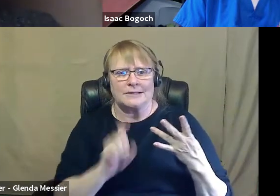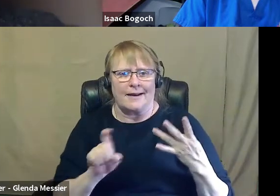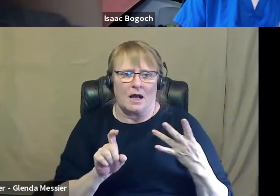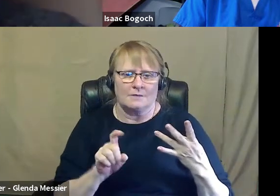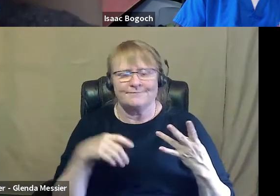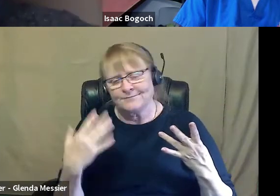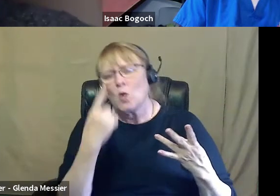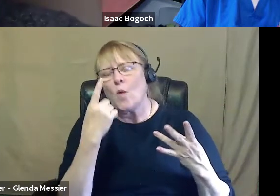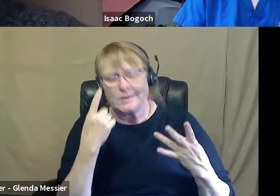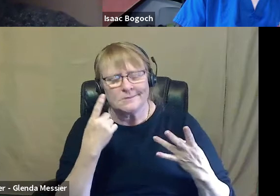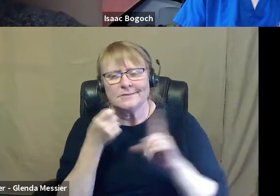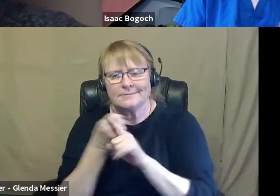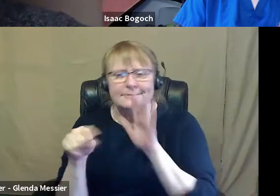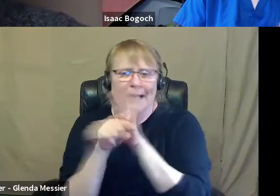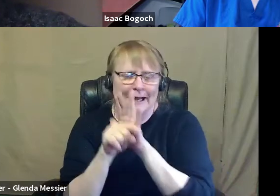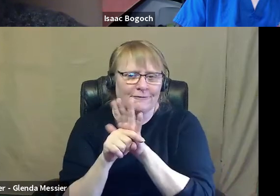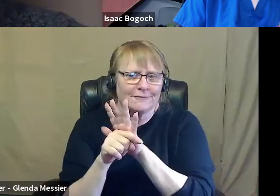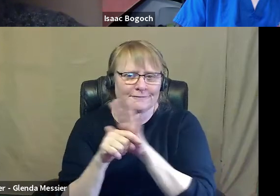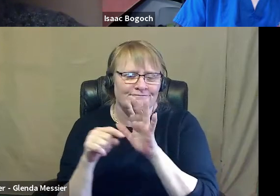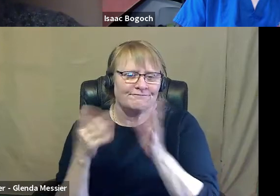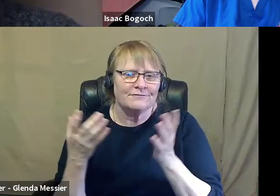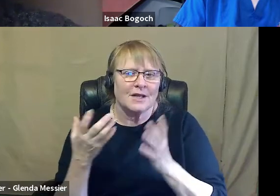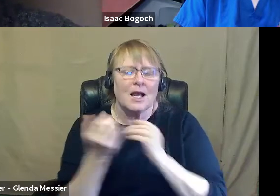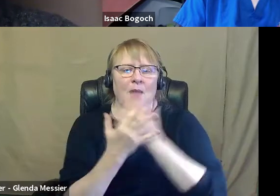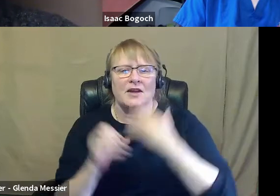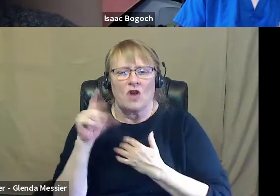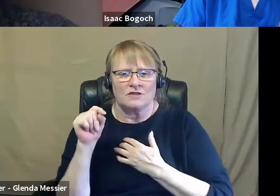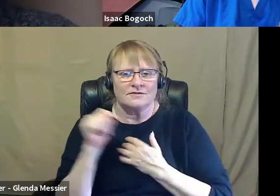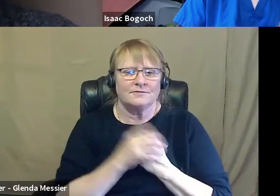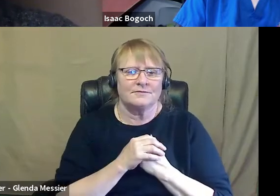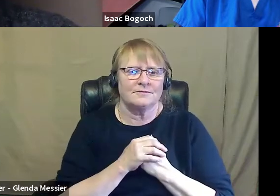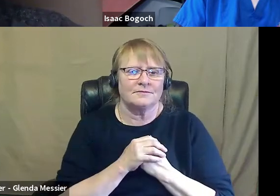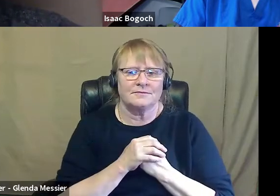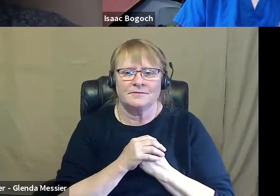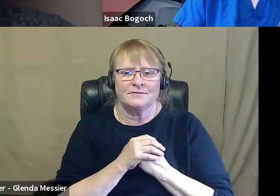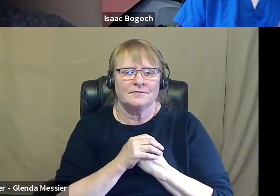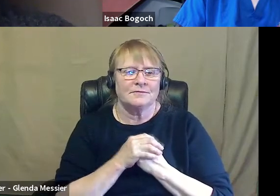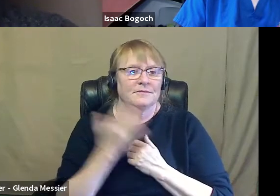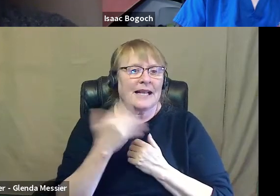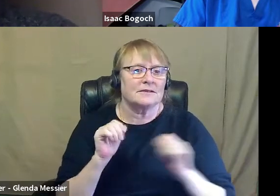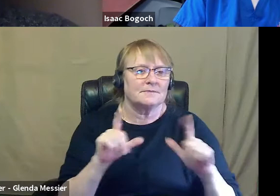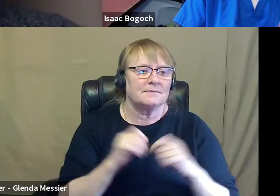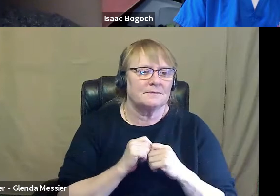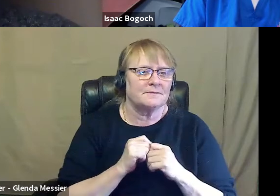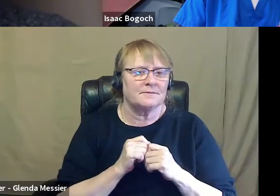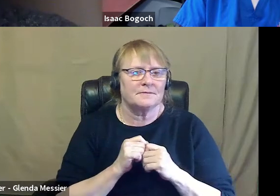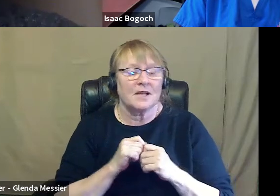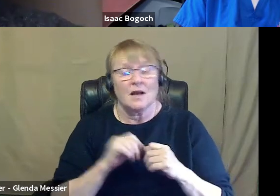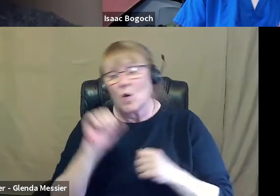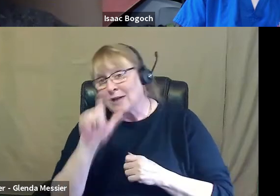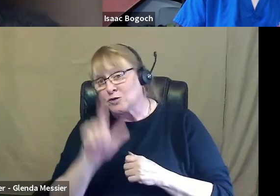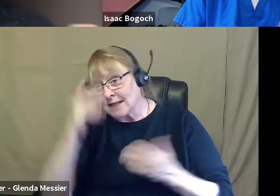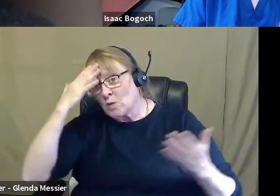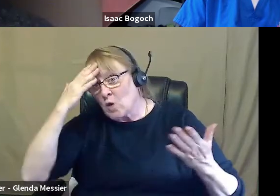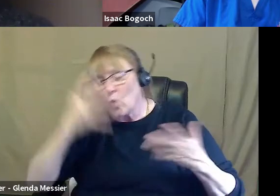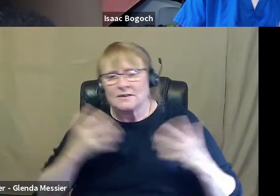that has come up is this issue of blood clots. Next slide. So what do we know about the AstraZeneca vaccine? Well,